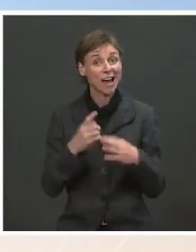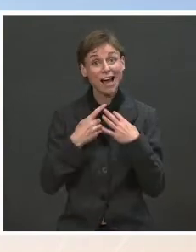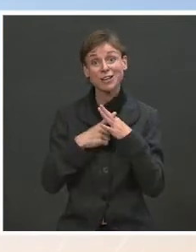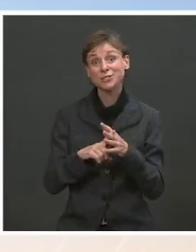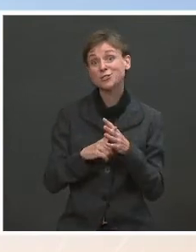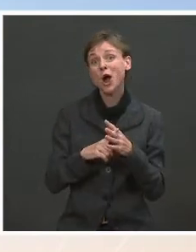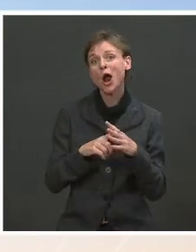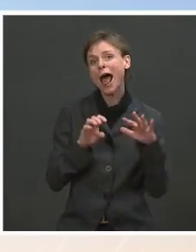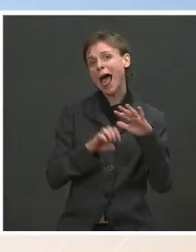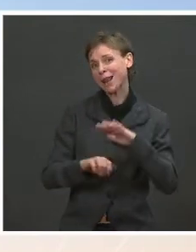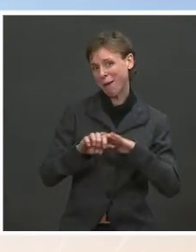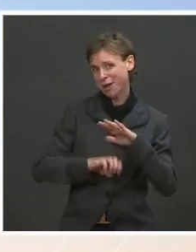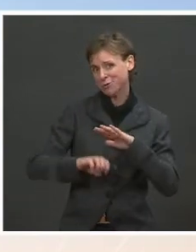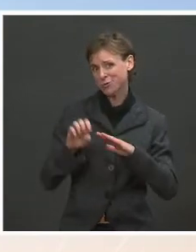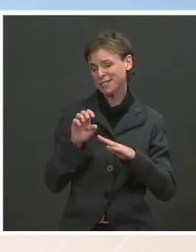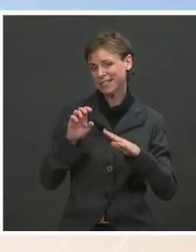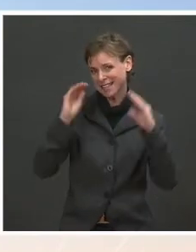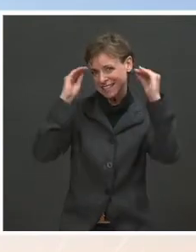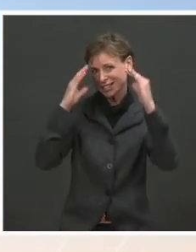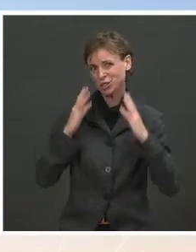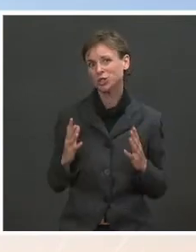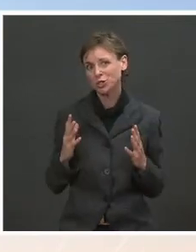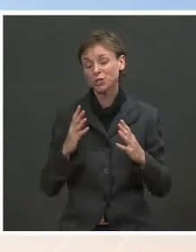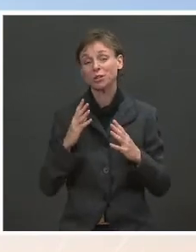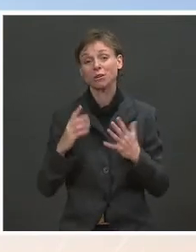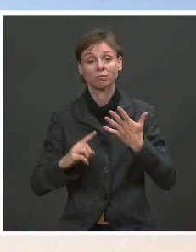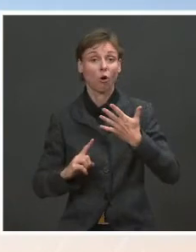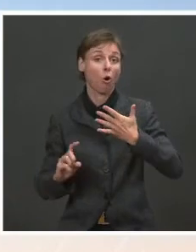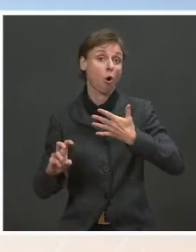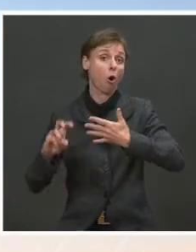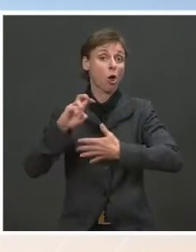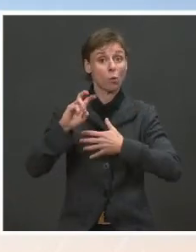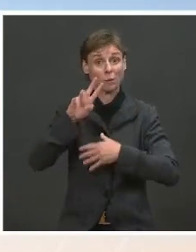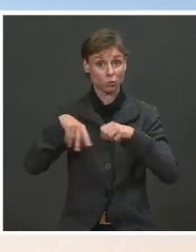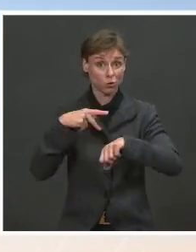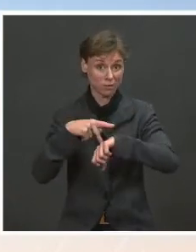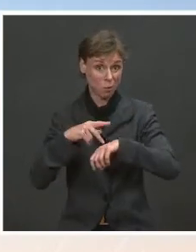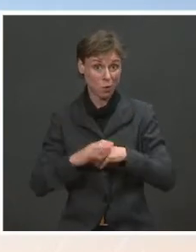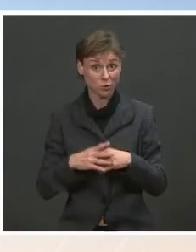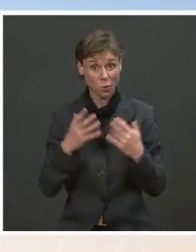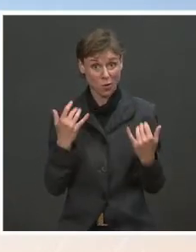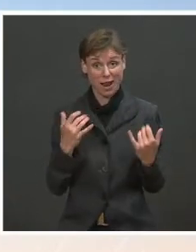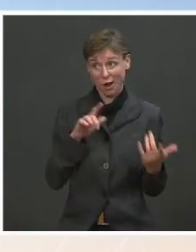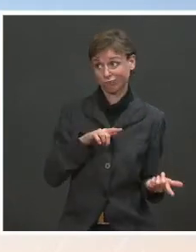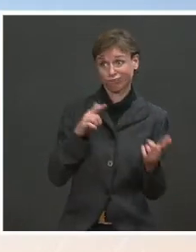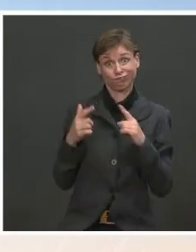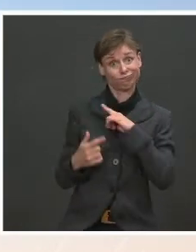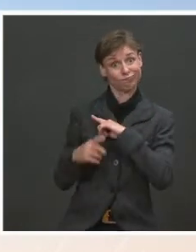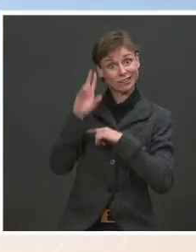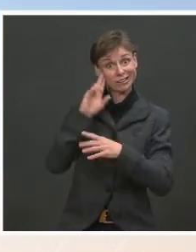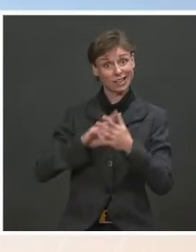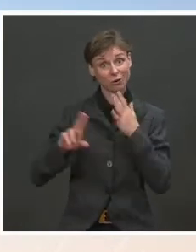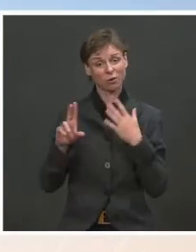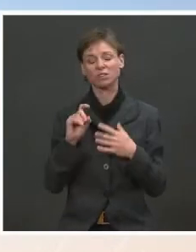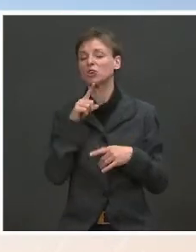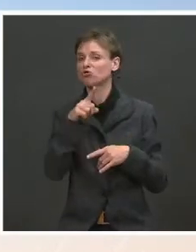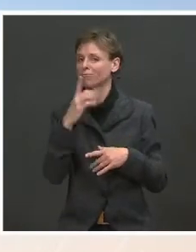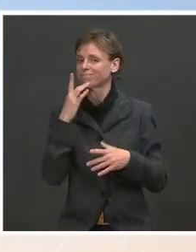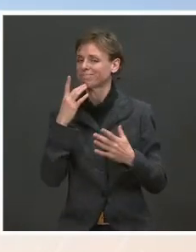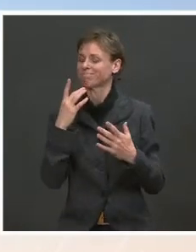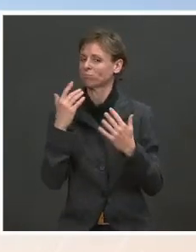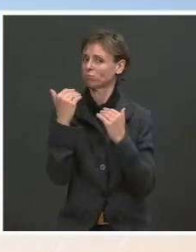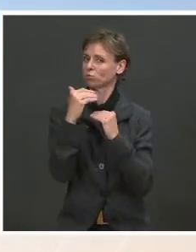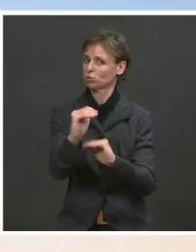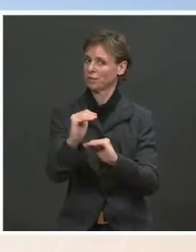an elementary school teacher. He then served as a school principal. So with that, I will turn it over to the Secretary. He has a short timeline, so he'll be able to take just a